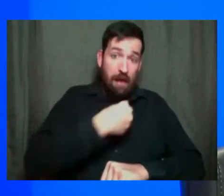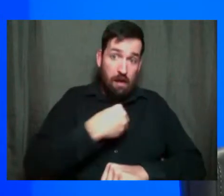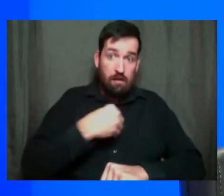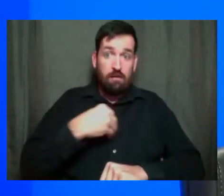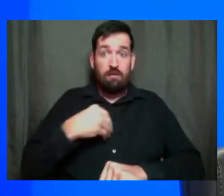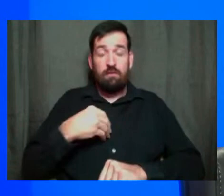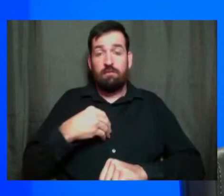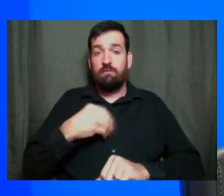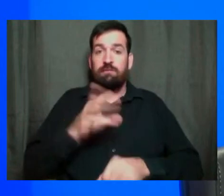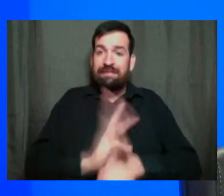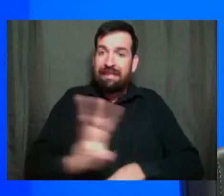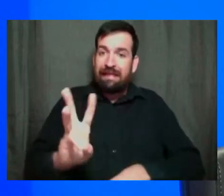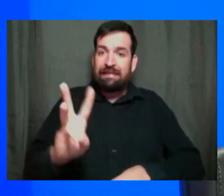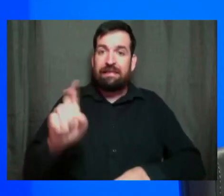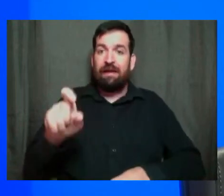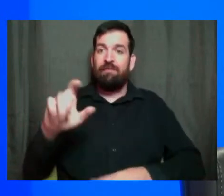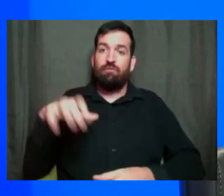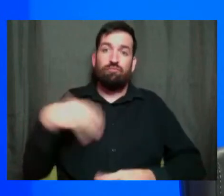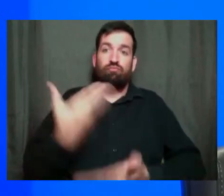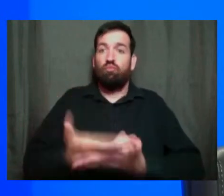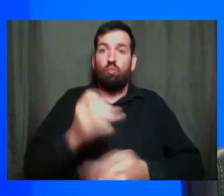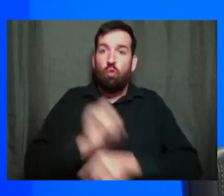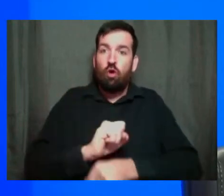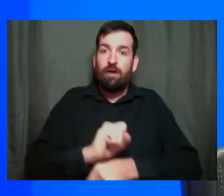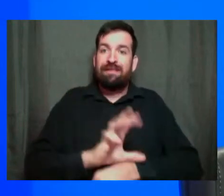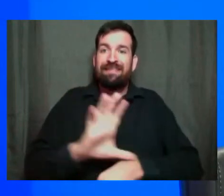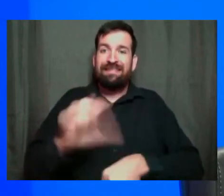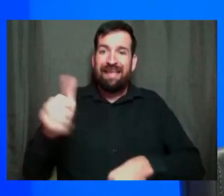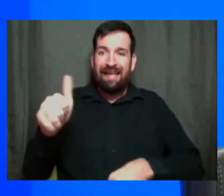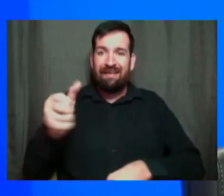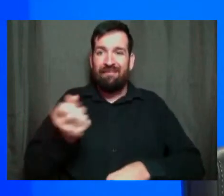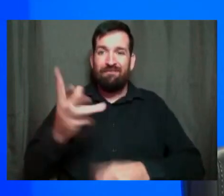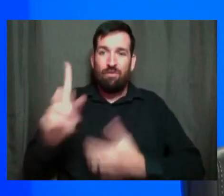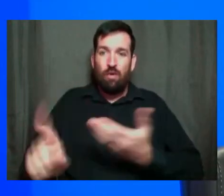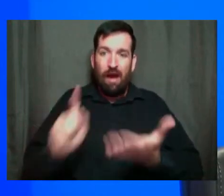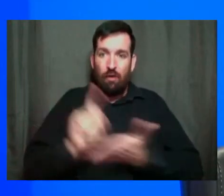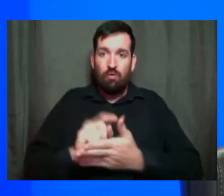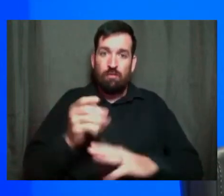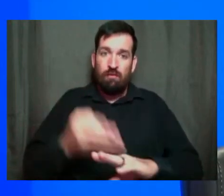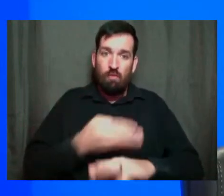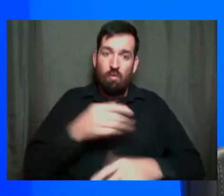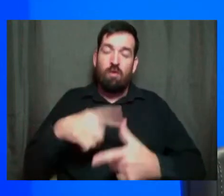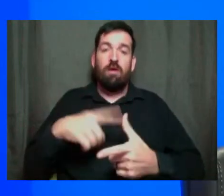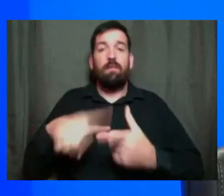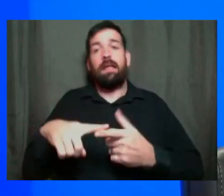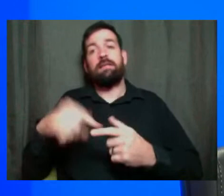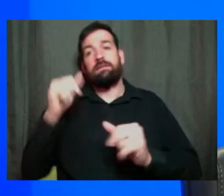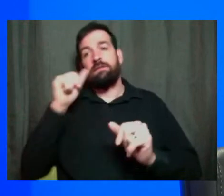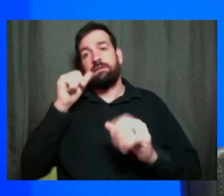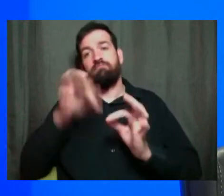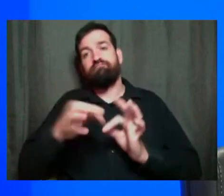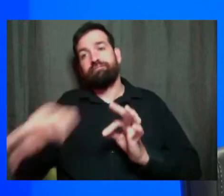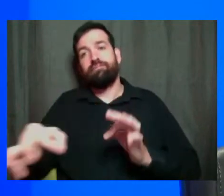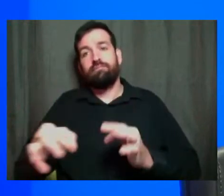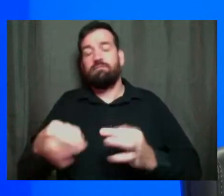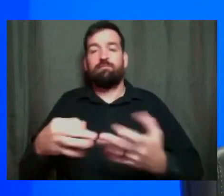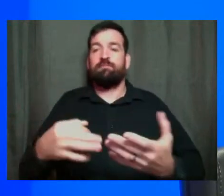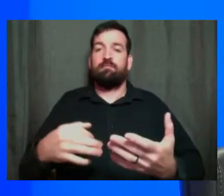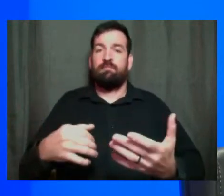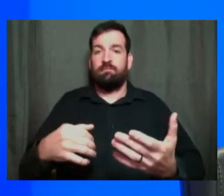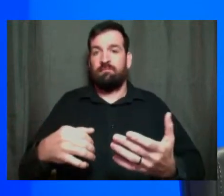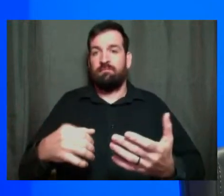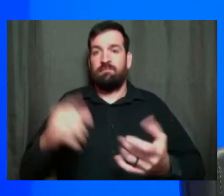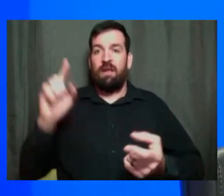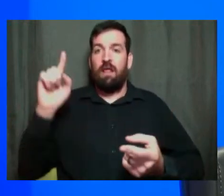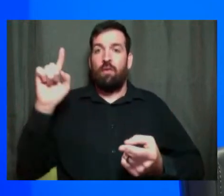p.m. because I got to be at work by 10 p.m., get a couple hours before. Well, then they stay up an hour later. So that's the most common thing is you start carving off